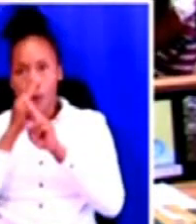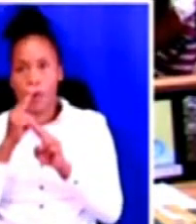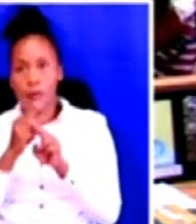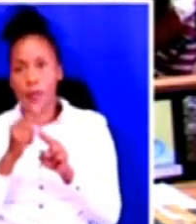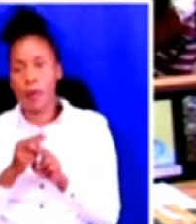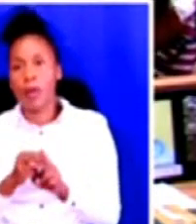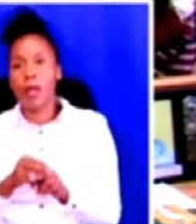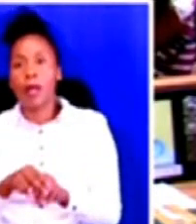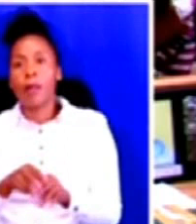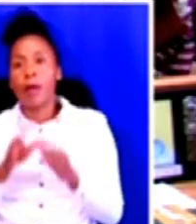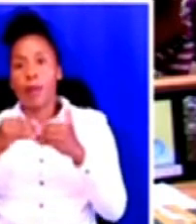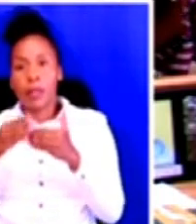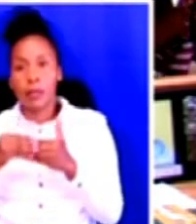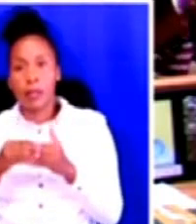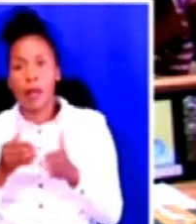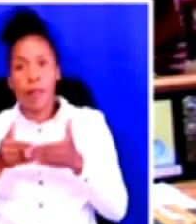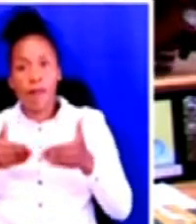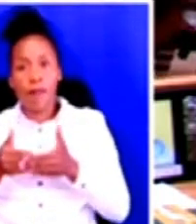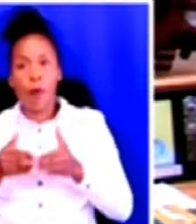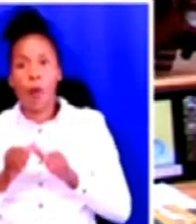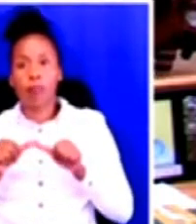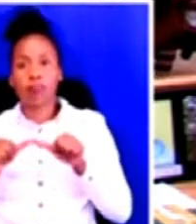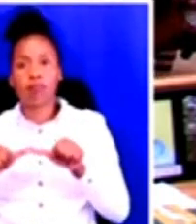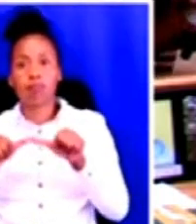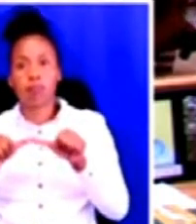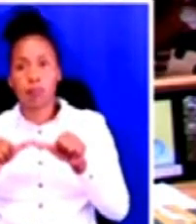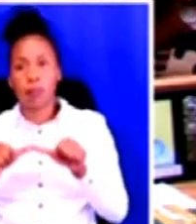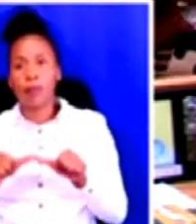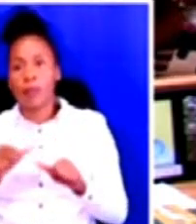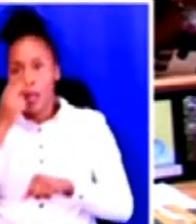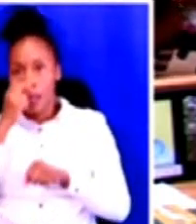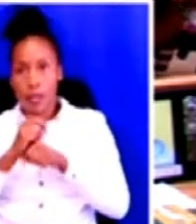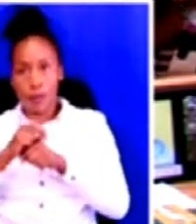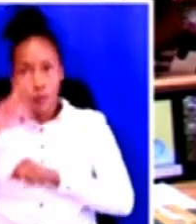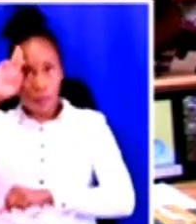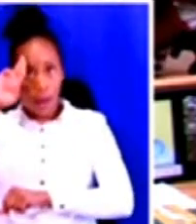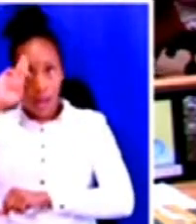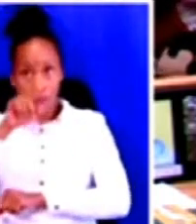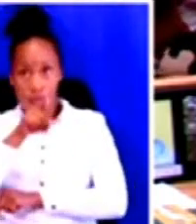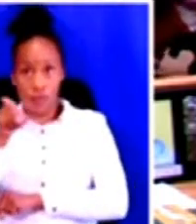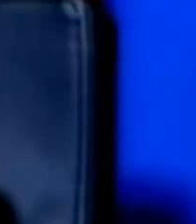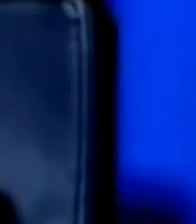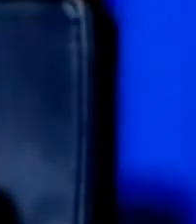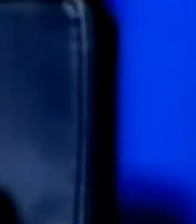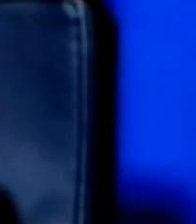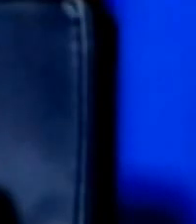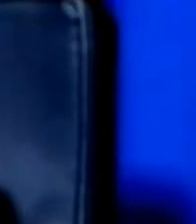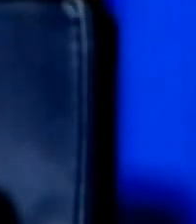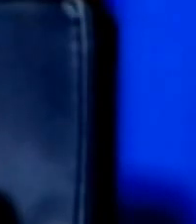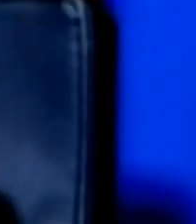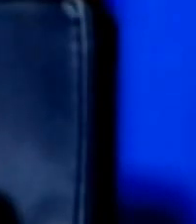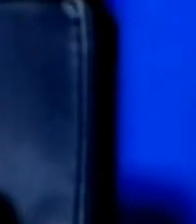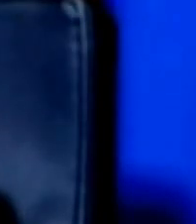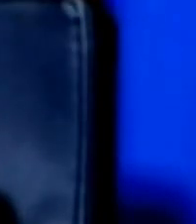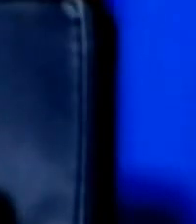before we continue, let me remind you that the rules that apply is the